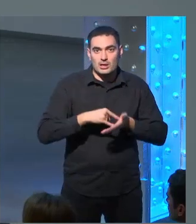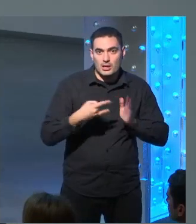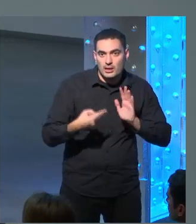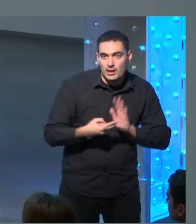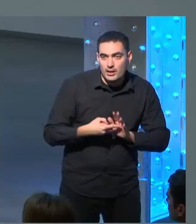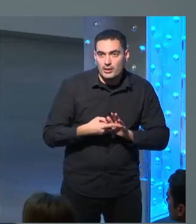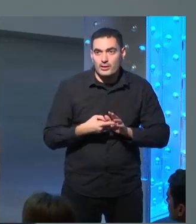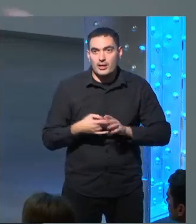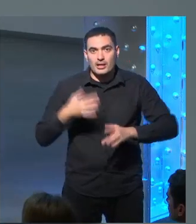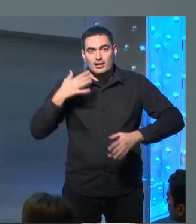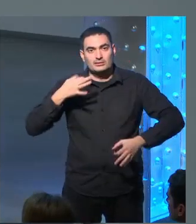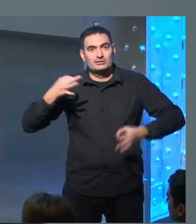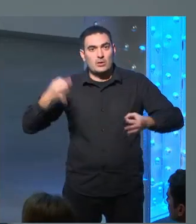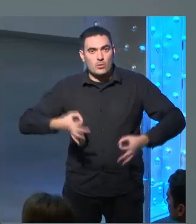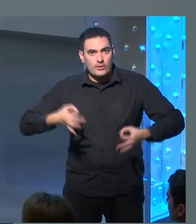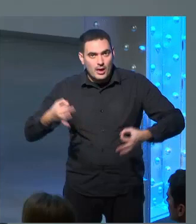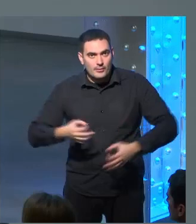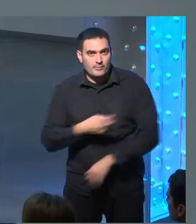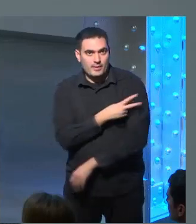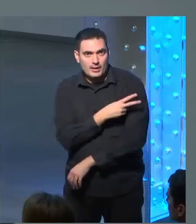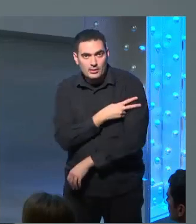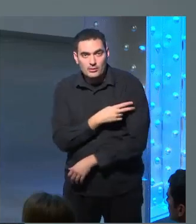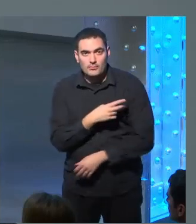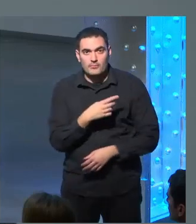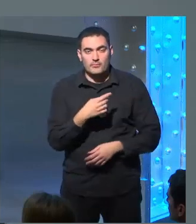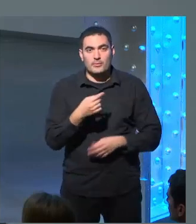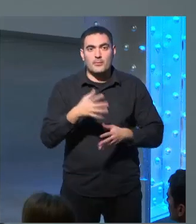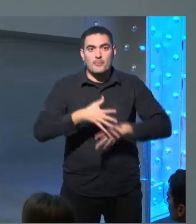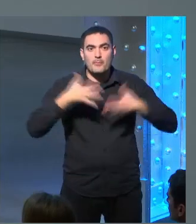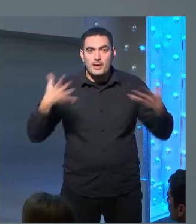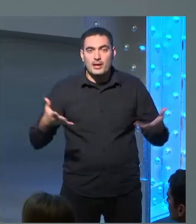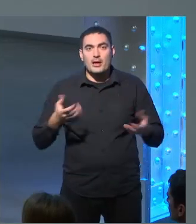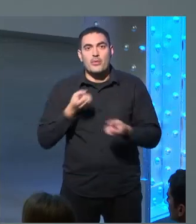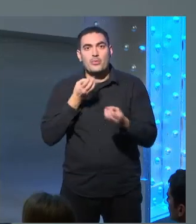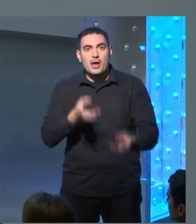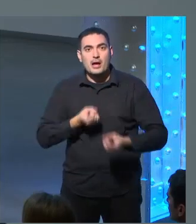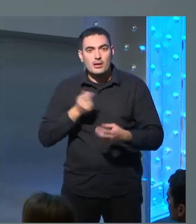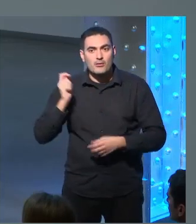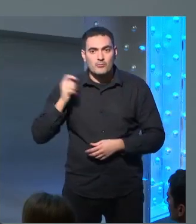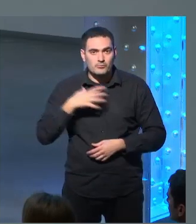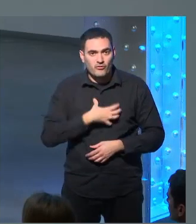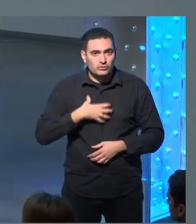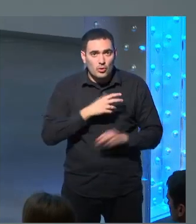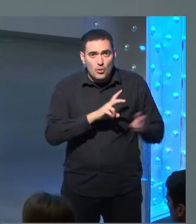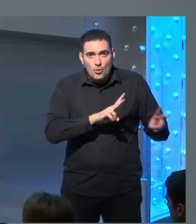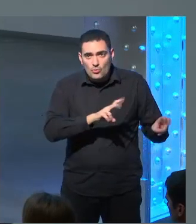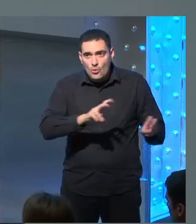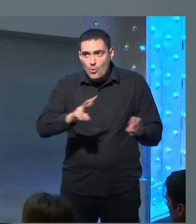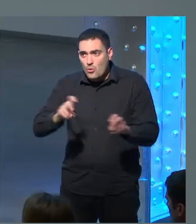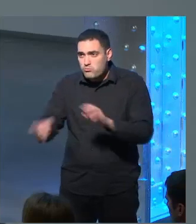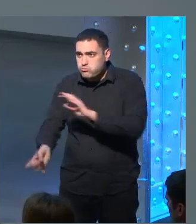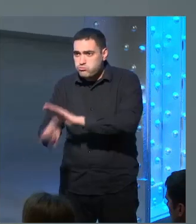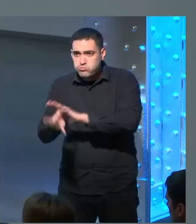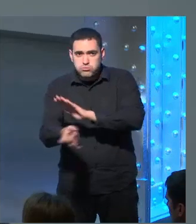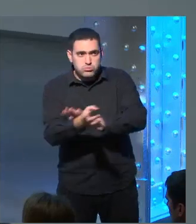technical engineering, cyber security, big data professionals, new professions, and all the ones that